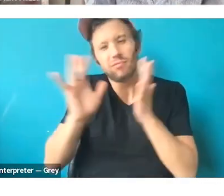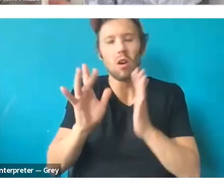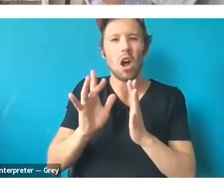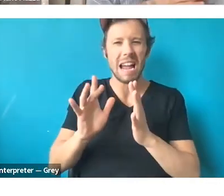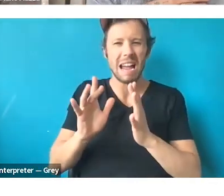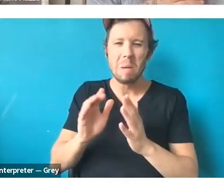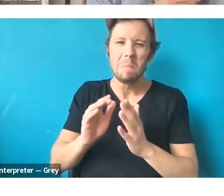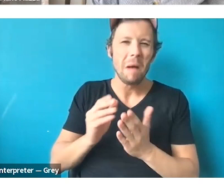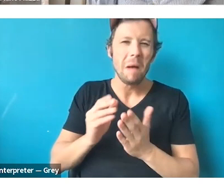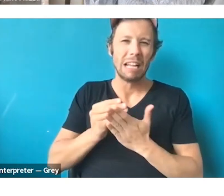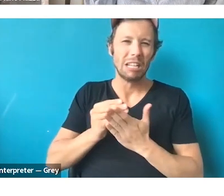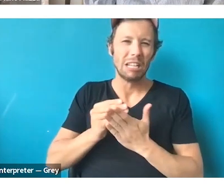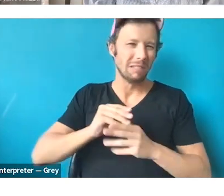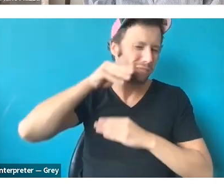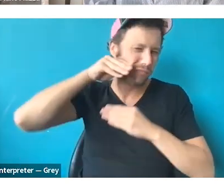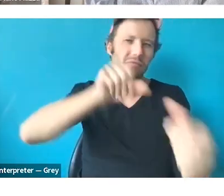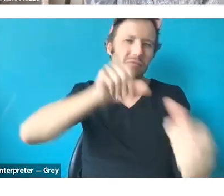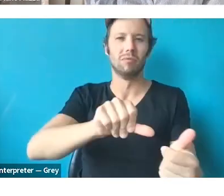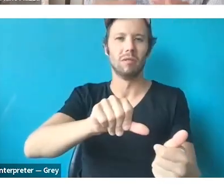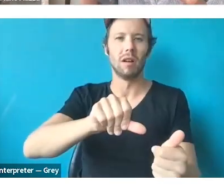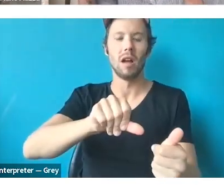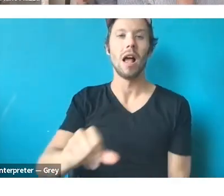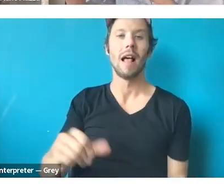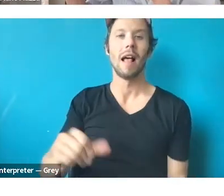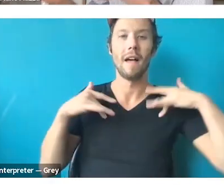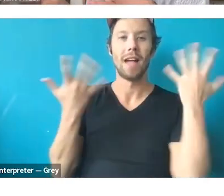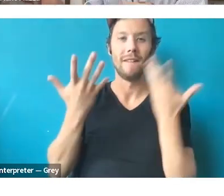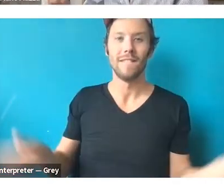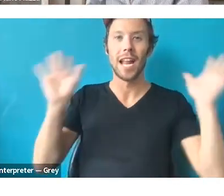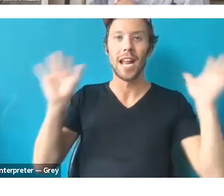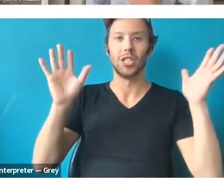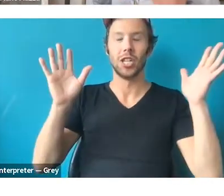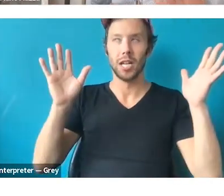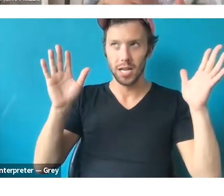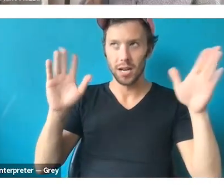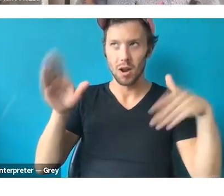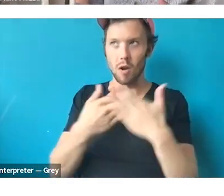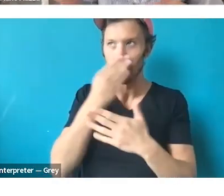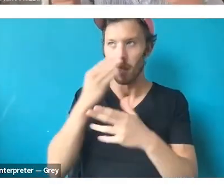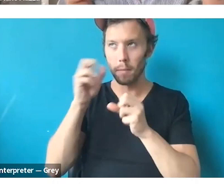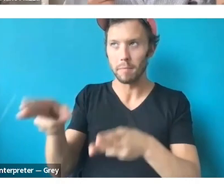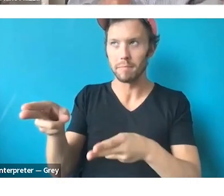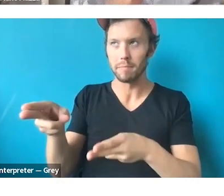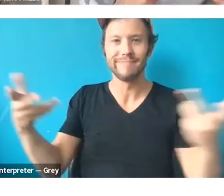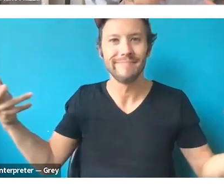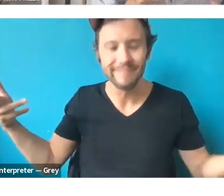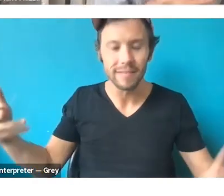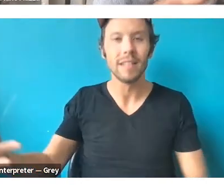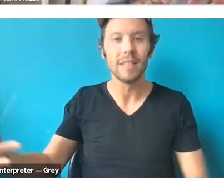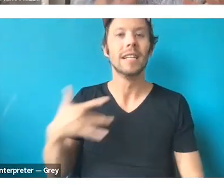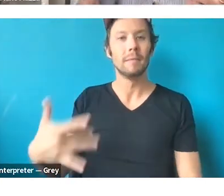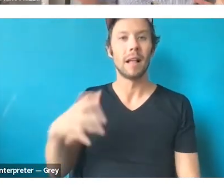just get thrown into landfill. And the flowers like typically get thrown into landfill, you know, are grown with pesticides. Like,